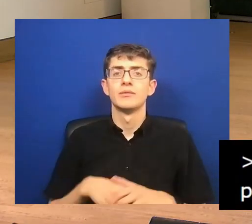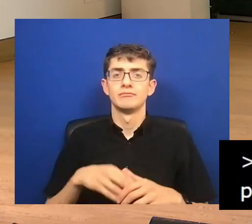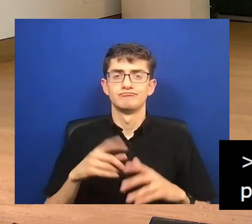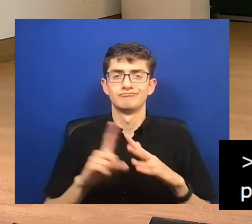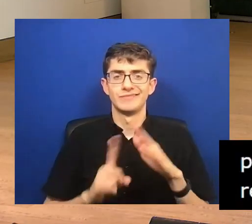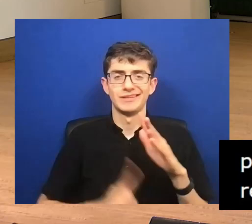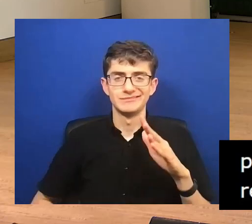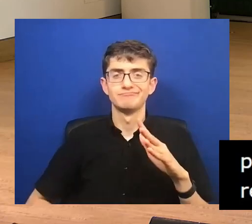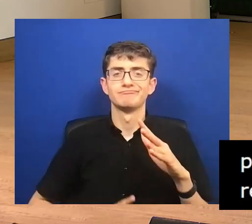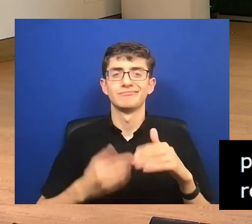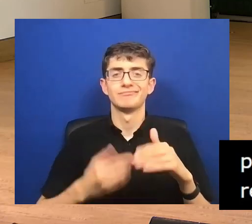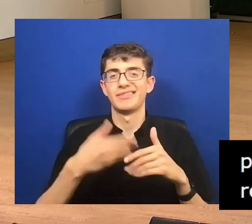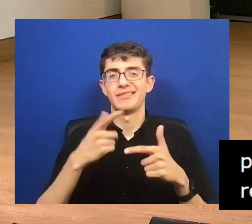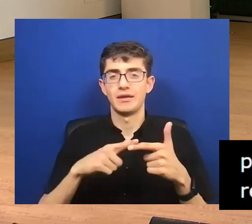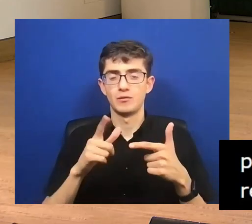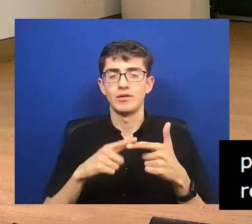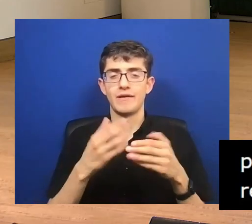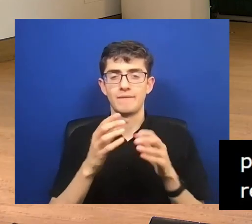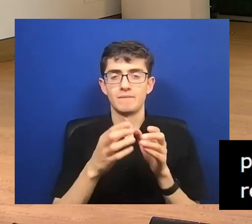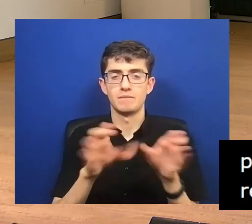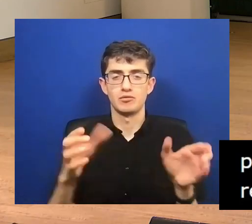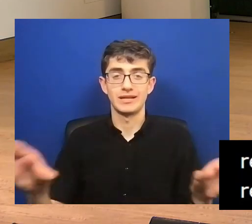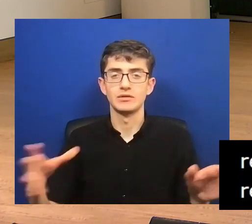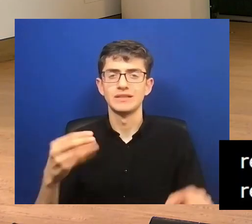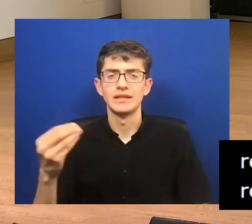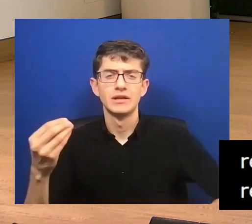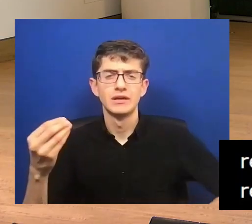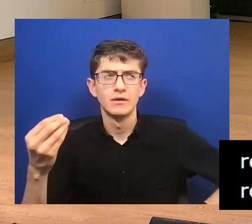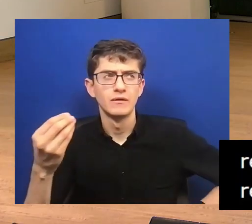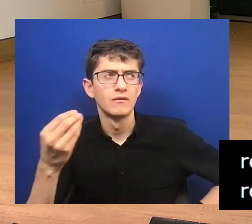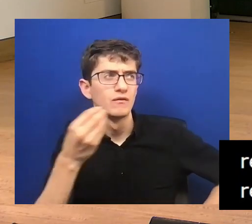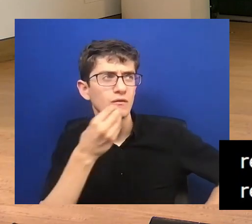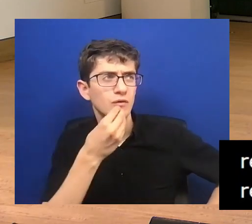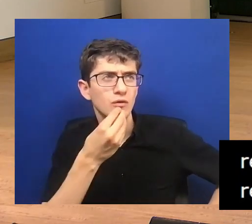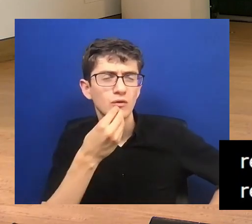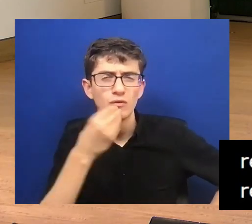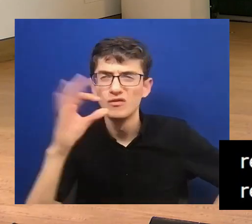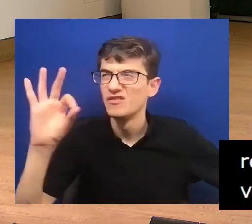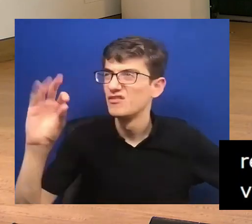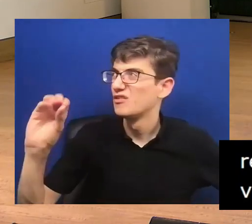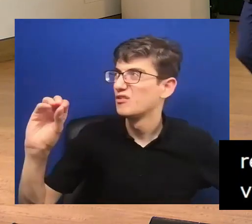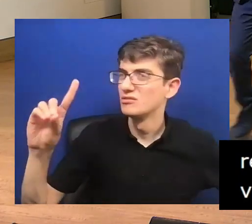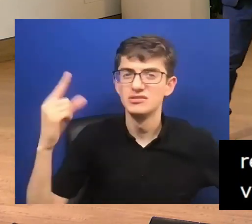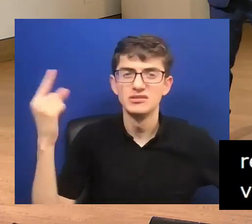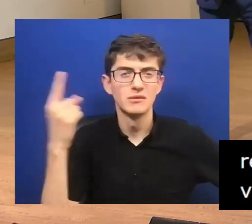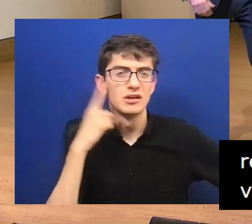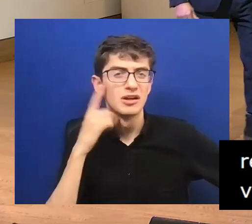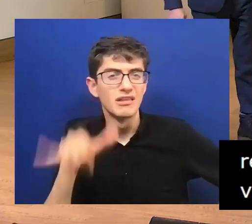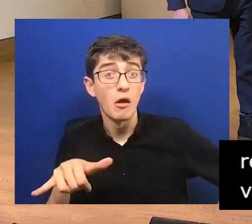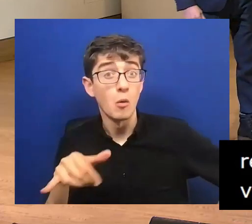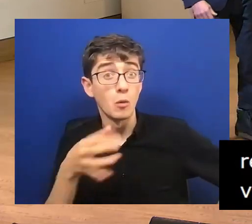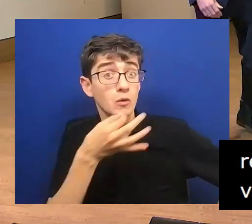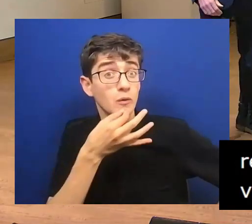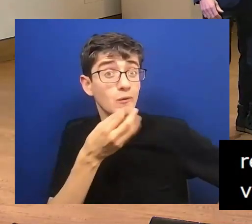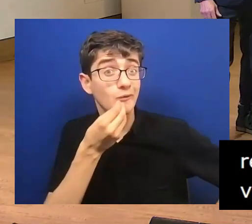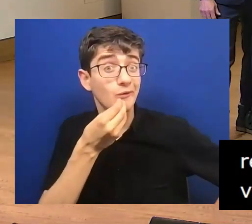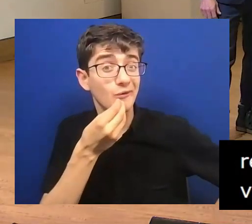food. Somebody heard that, right? Food is coming up. So we got that coming up as well. So, Josh?